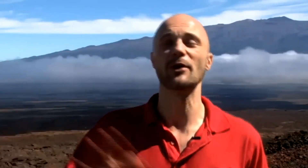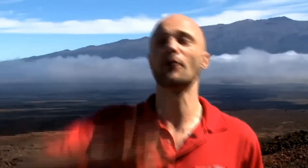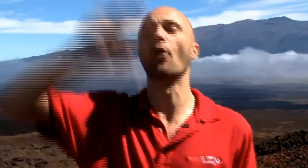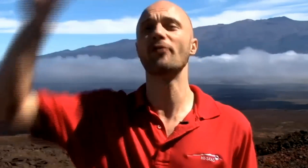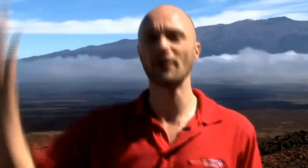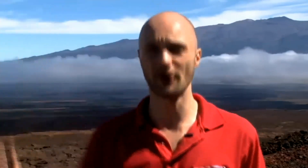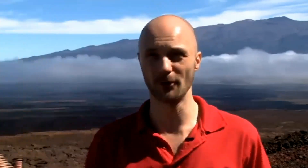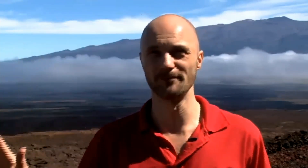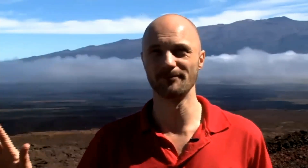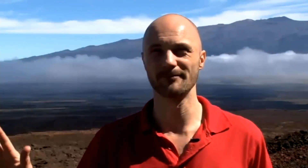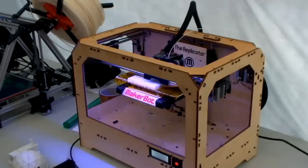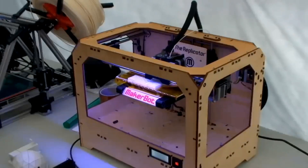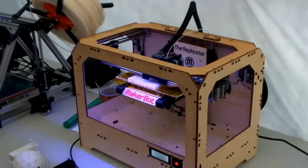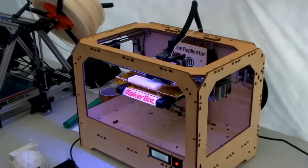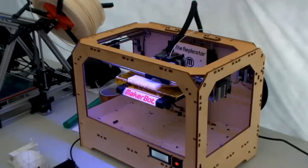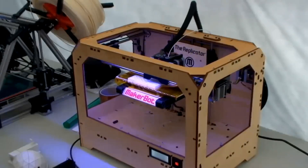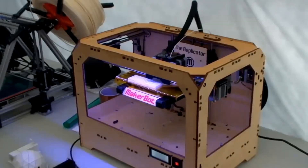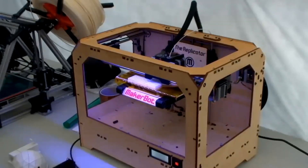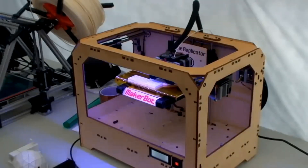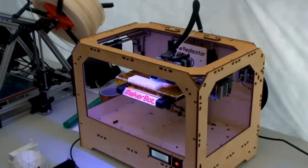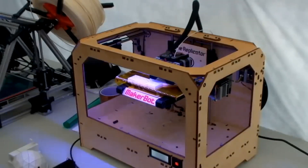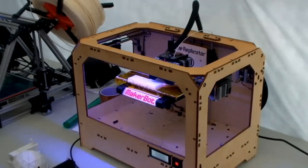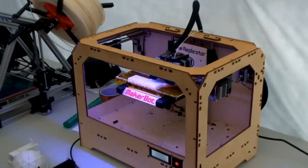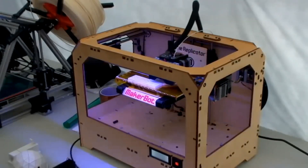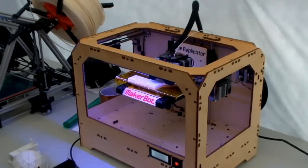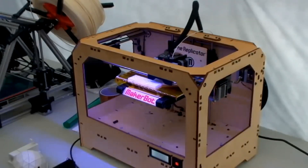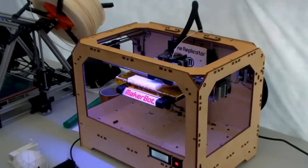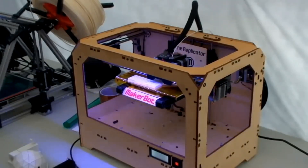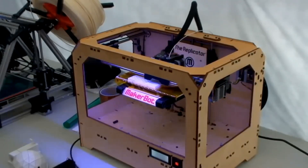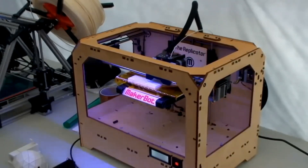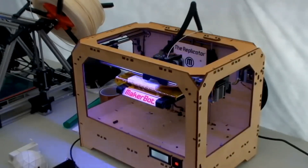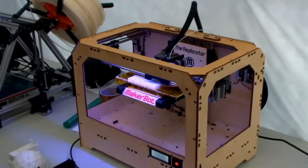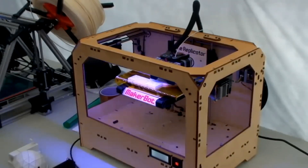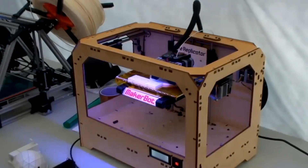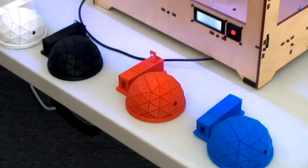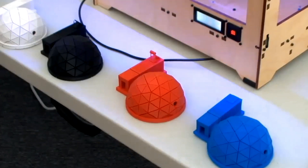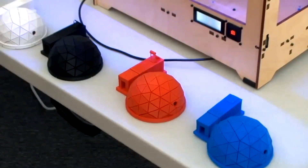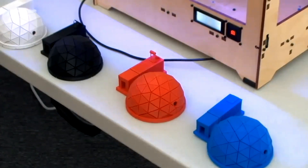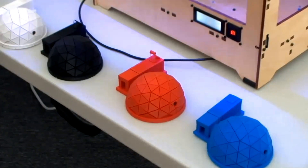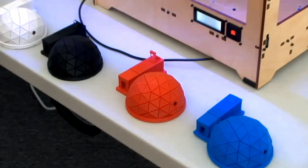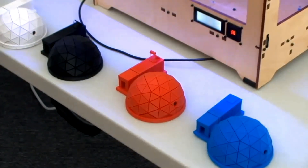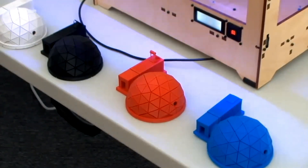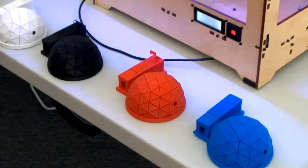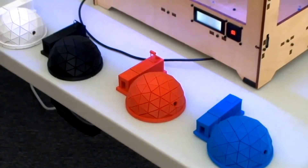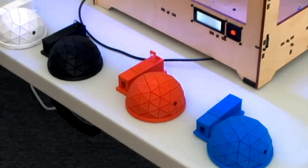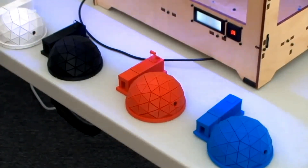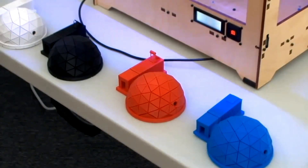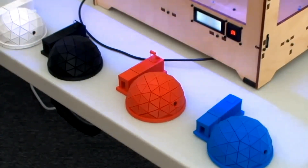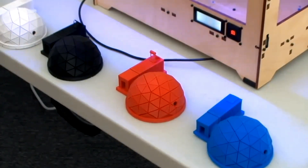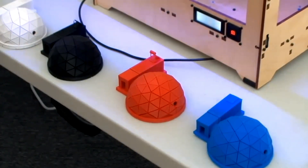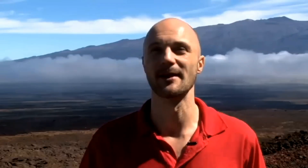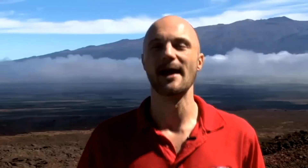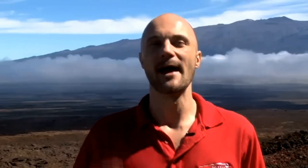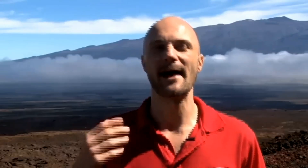schedules. We got an overall goal, and we had to accomplish certain goals, but the way how we accomplished those goals was